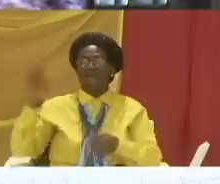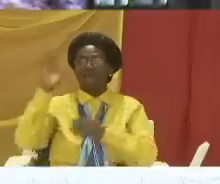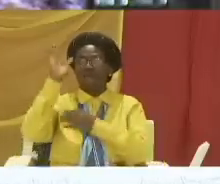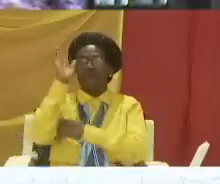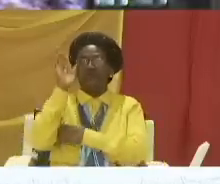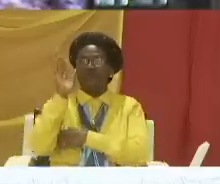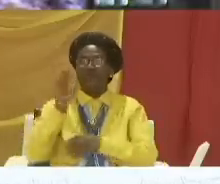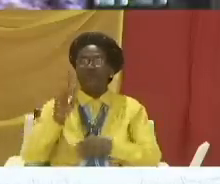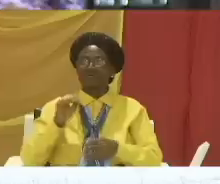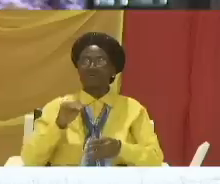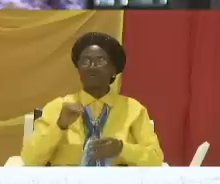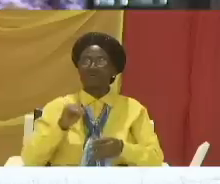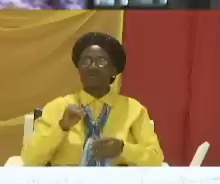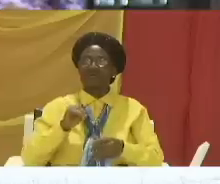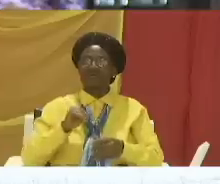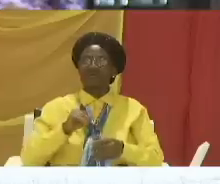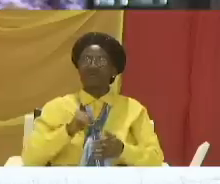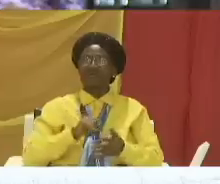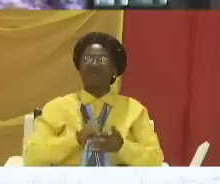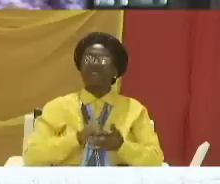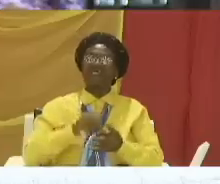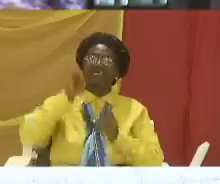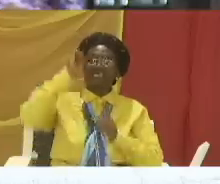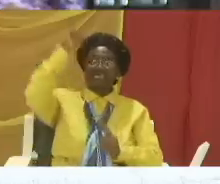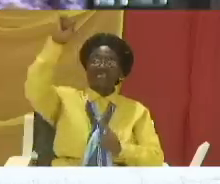It's a covenant-keeping God.